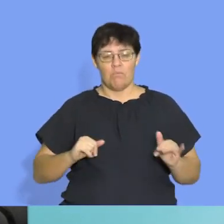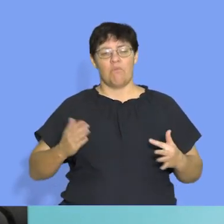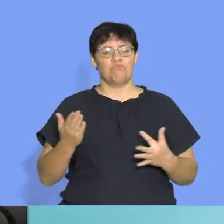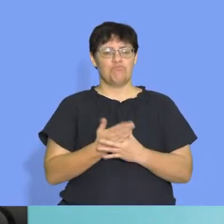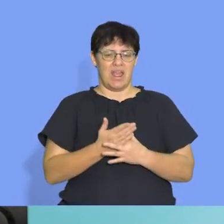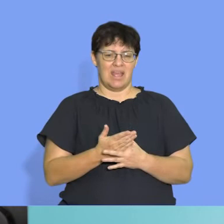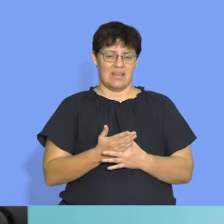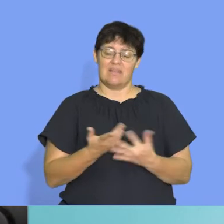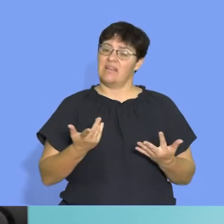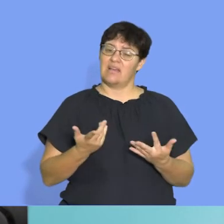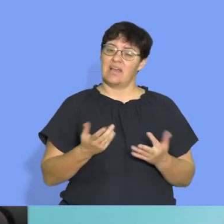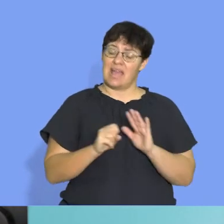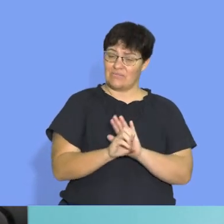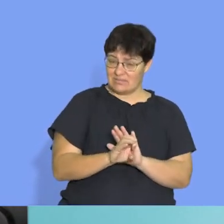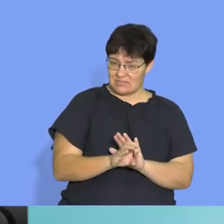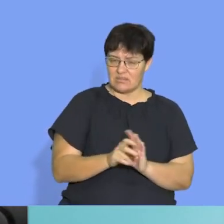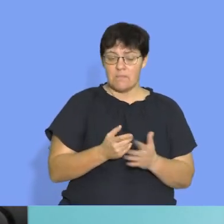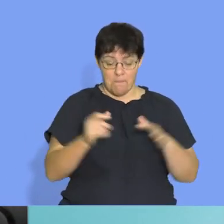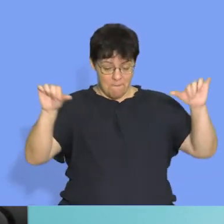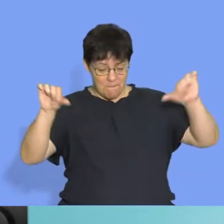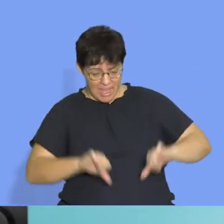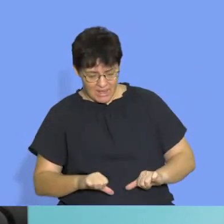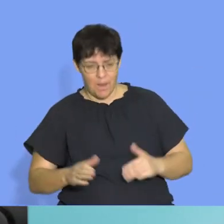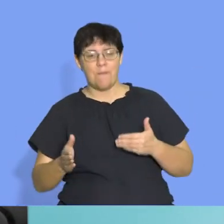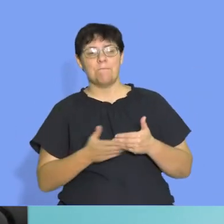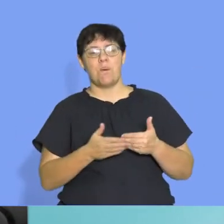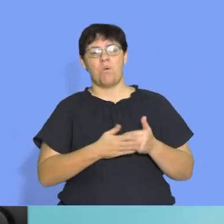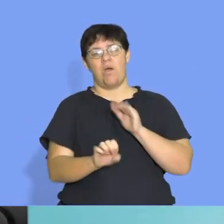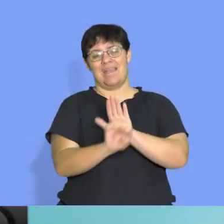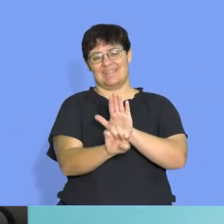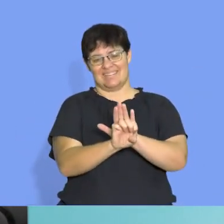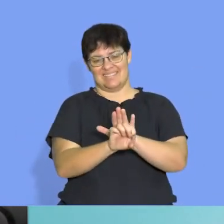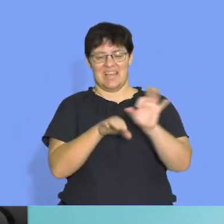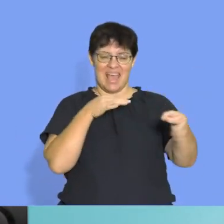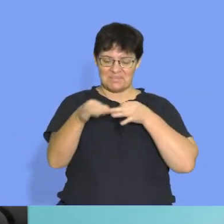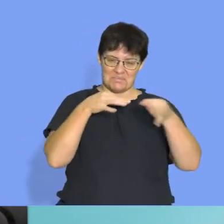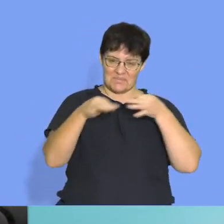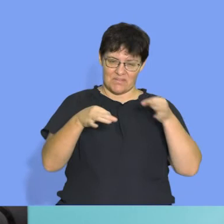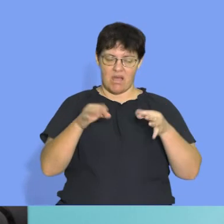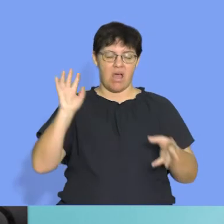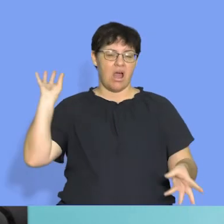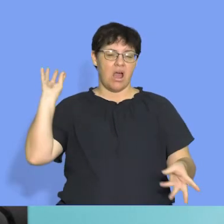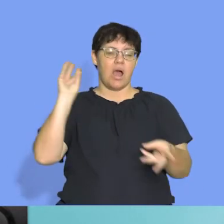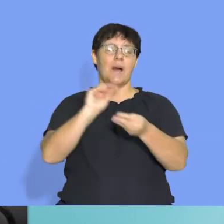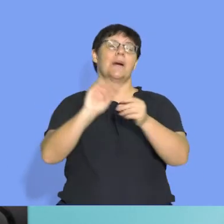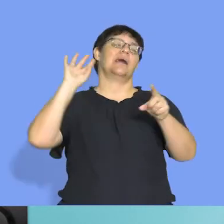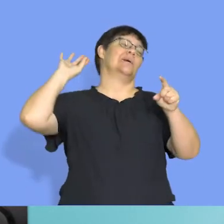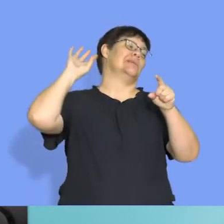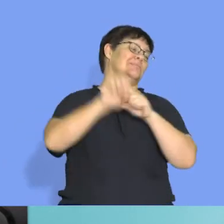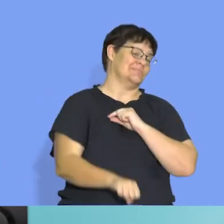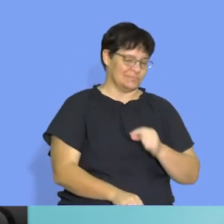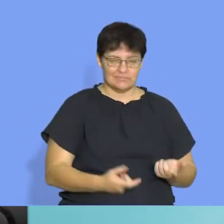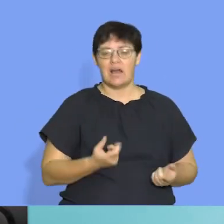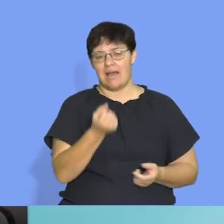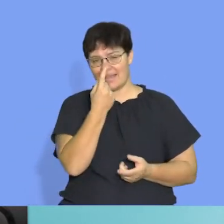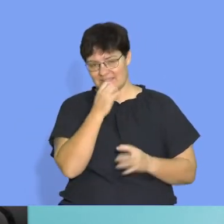we come back, I'm then gonna do another range of examples now to bring all of what we've done so far into